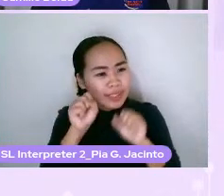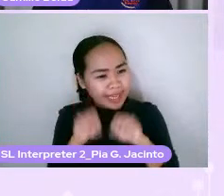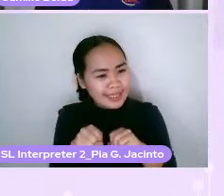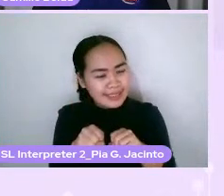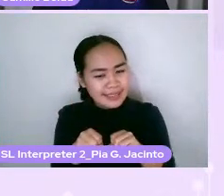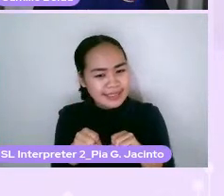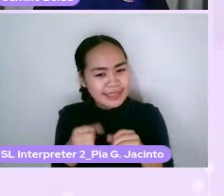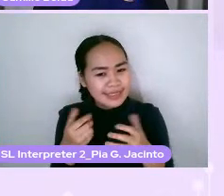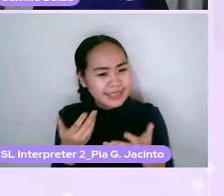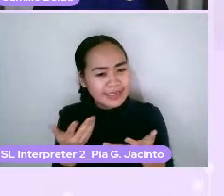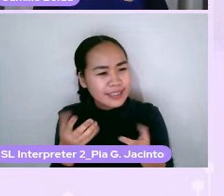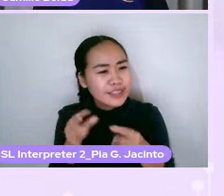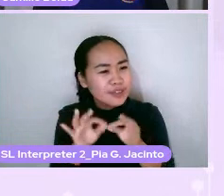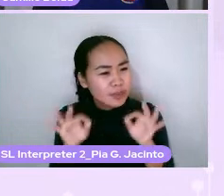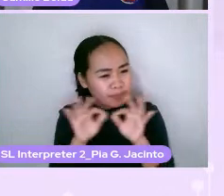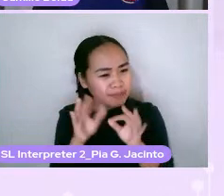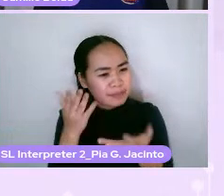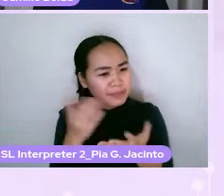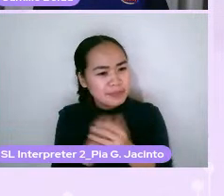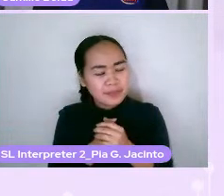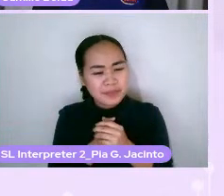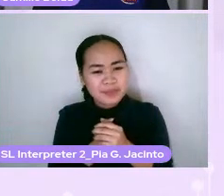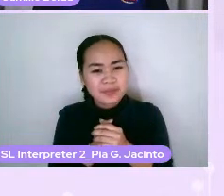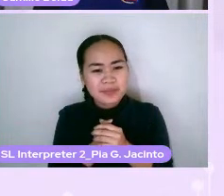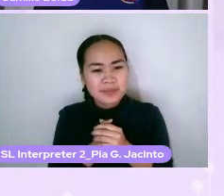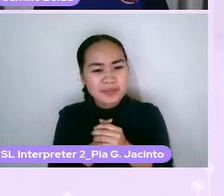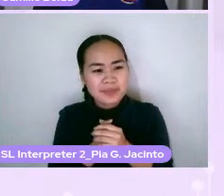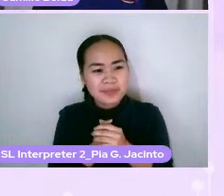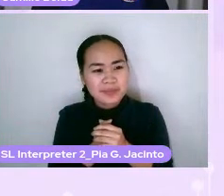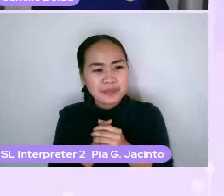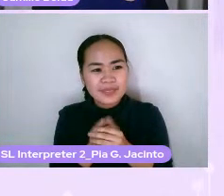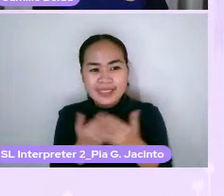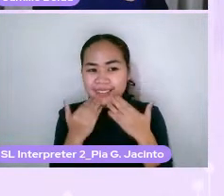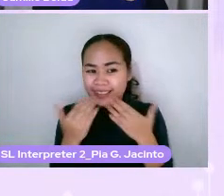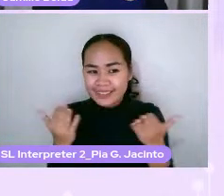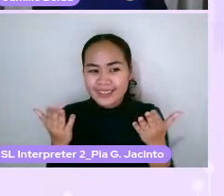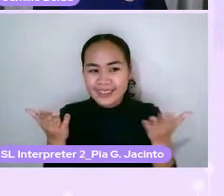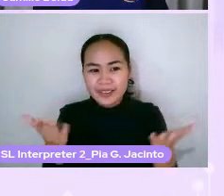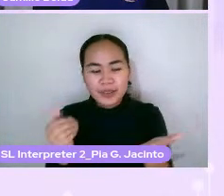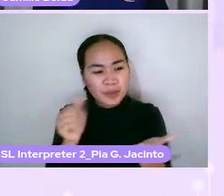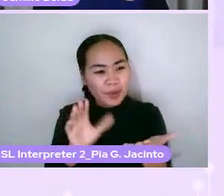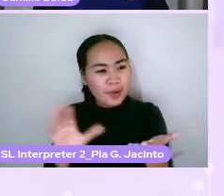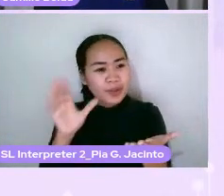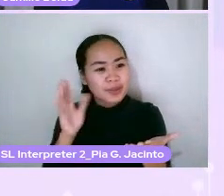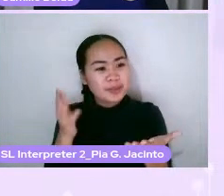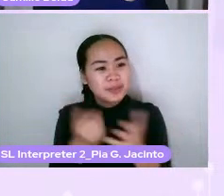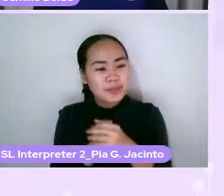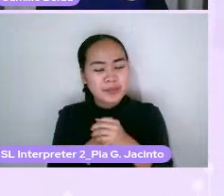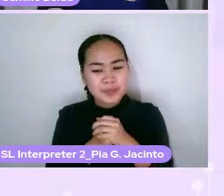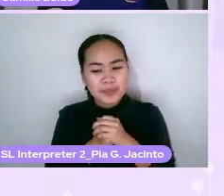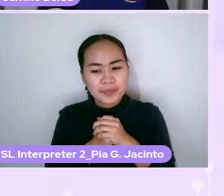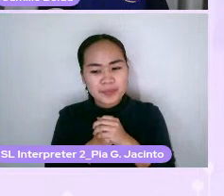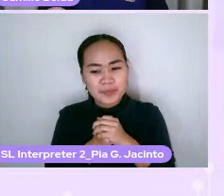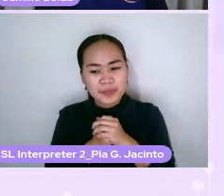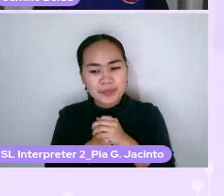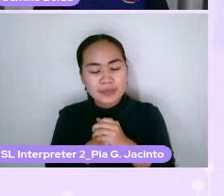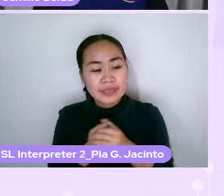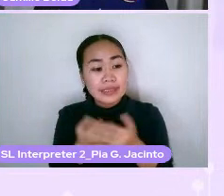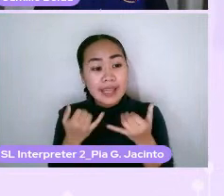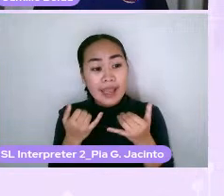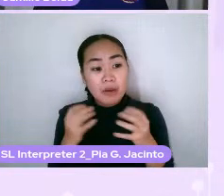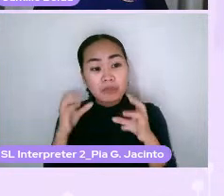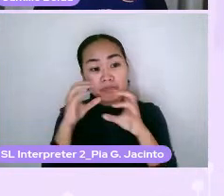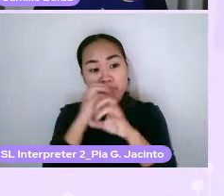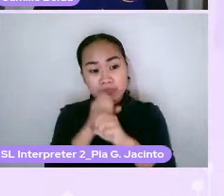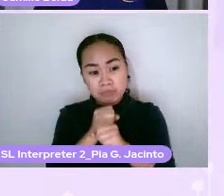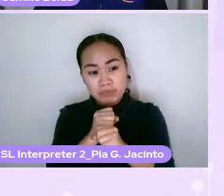details. Alright, muli, pagbati po sa ating lahat. Now, we are about to conclude the Digital